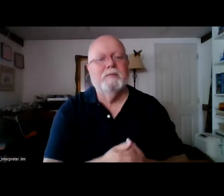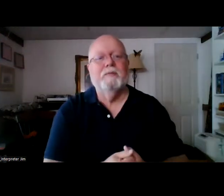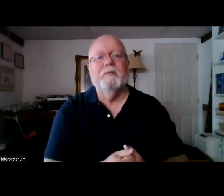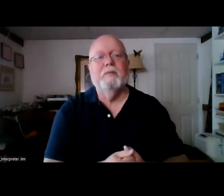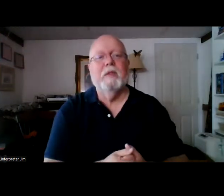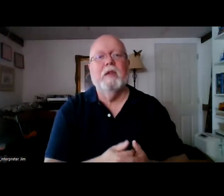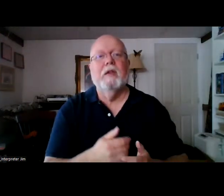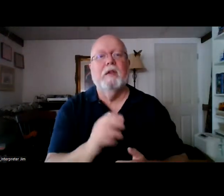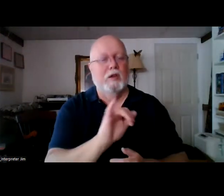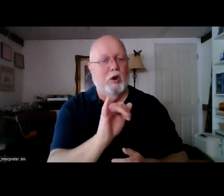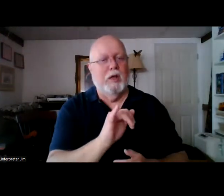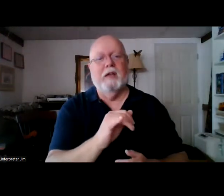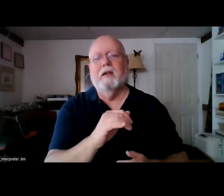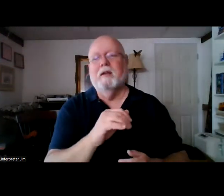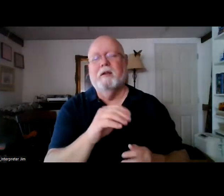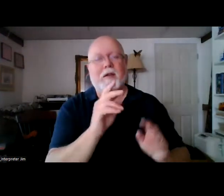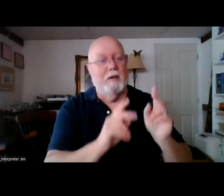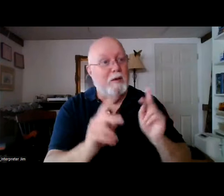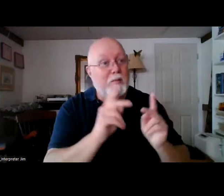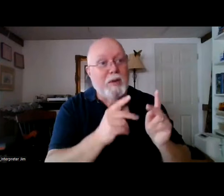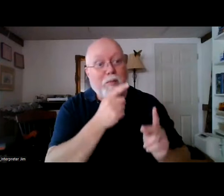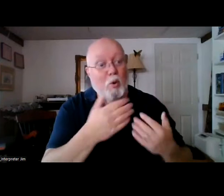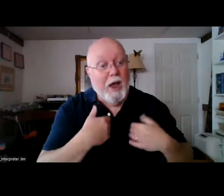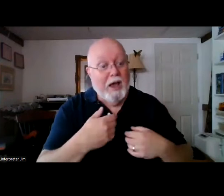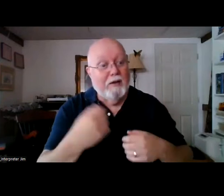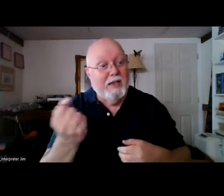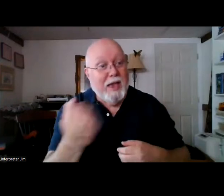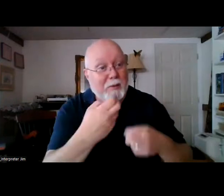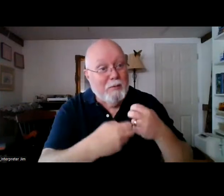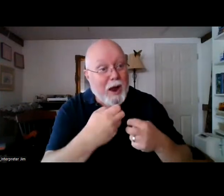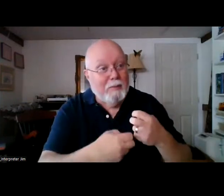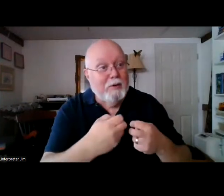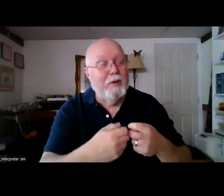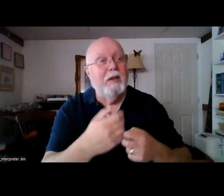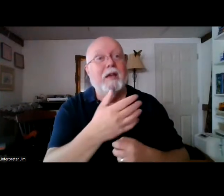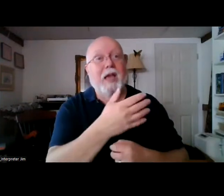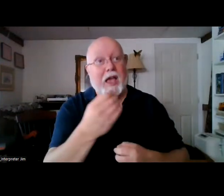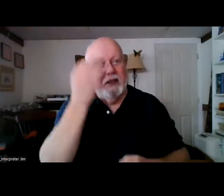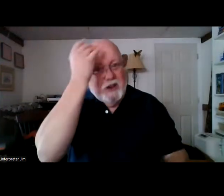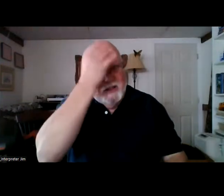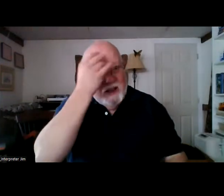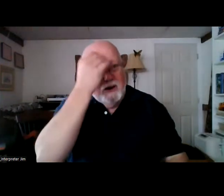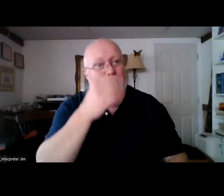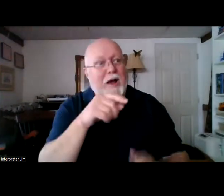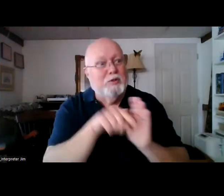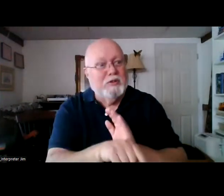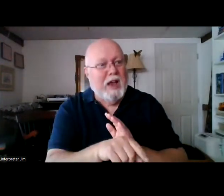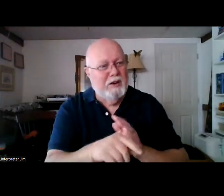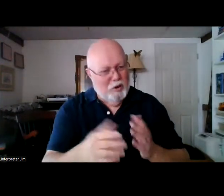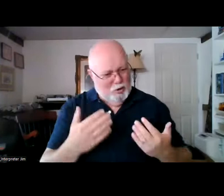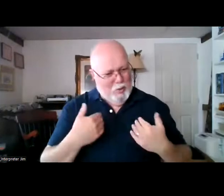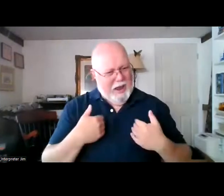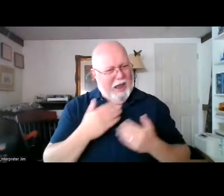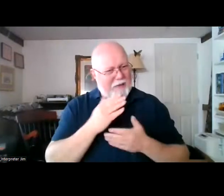like suicidality amongst people with gambling problems, is there like a data warehouse, so to speak? Oh, I see. Okay,